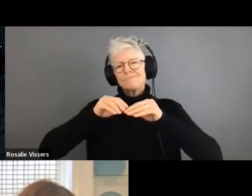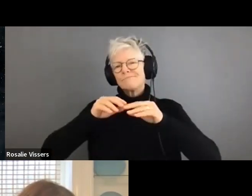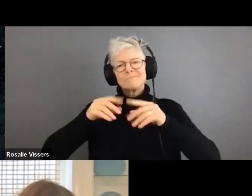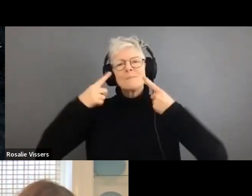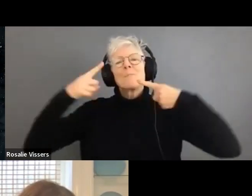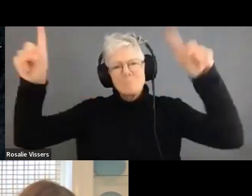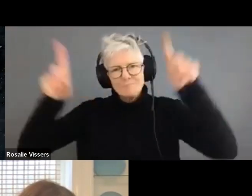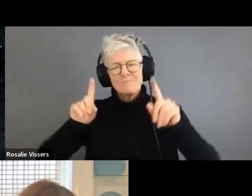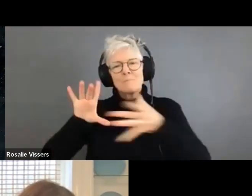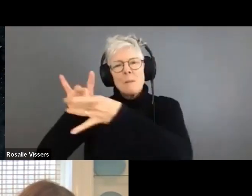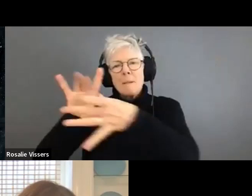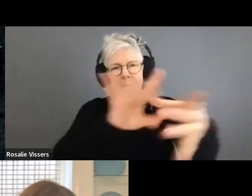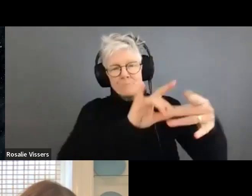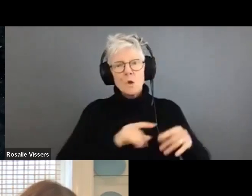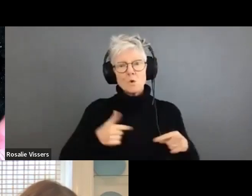Plus Care